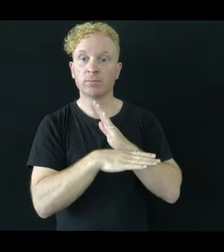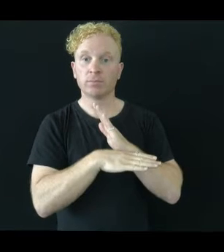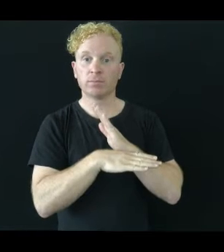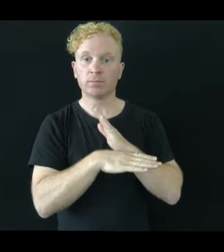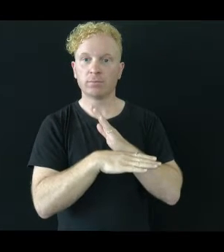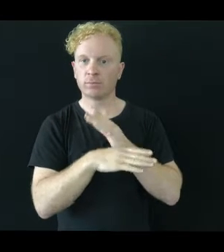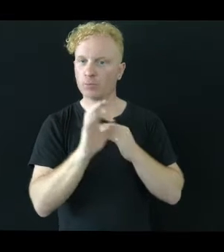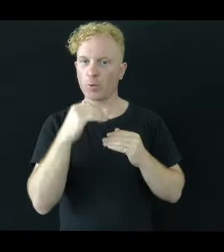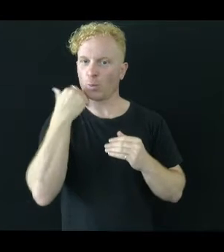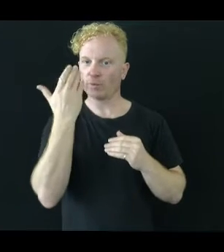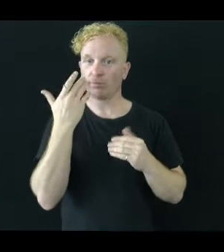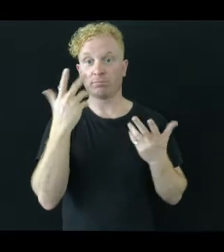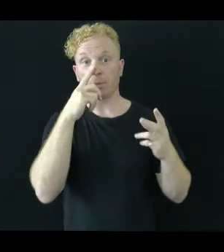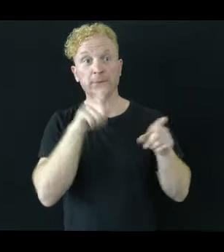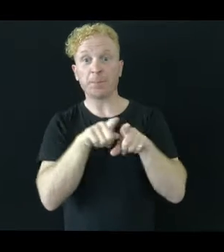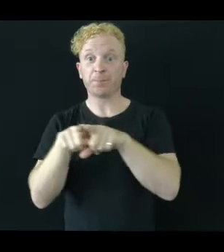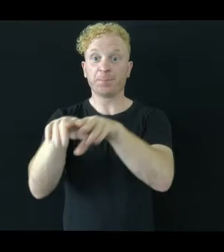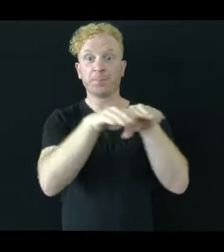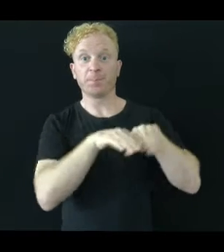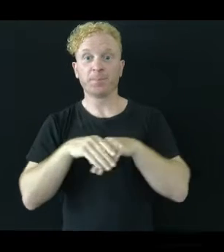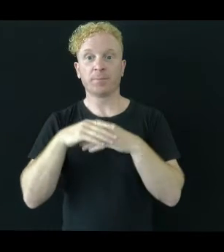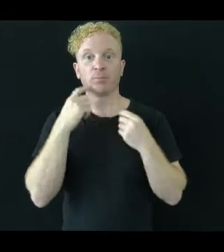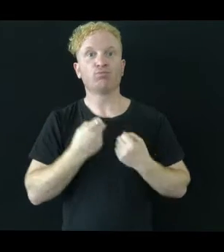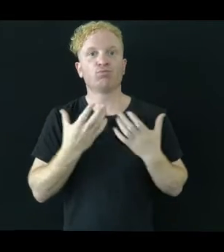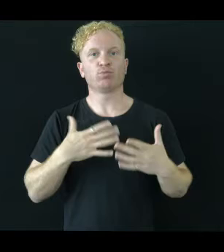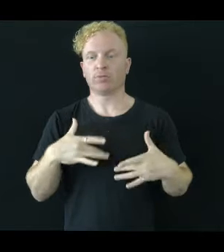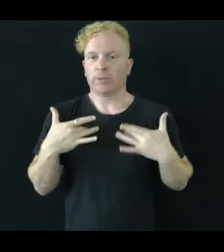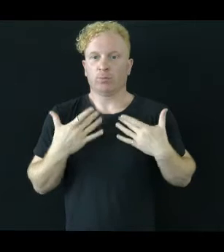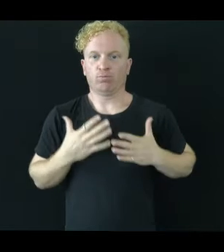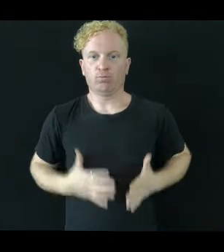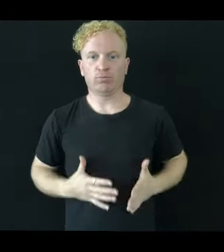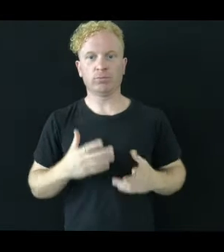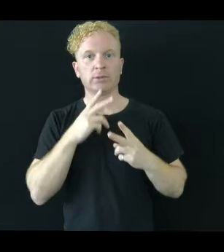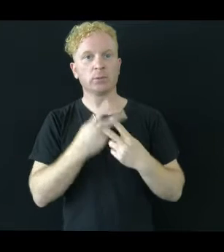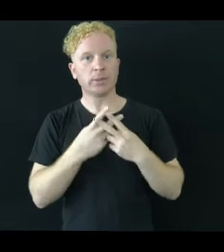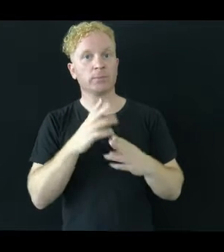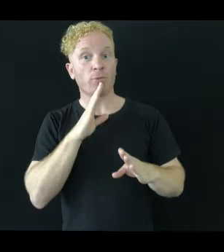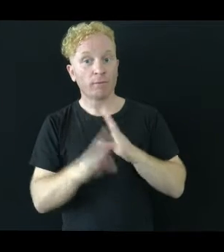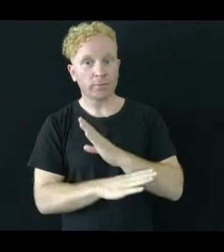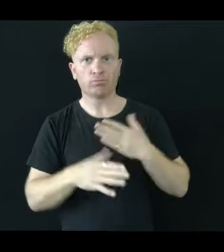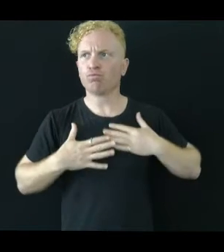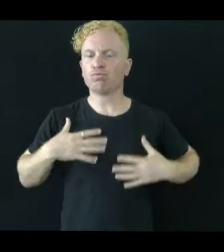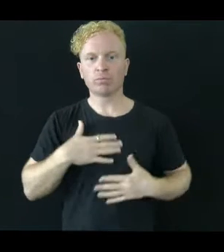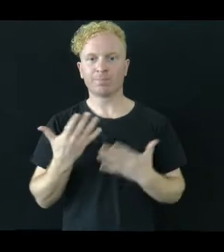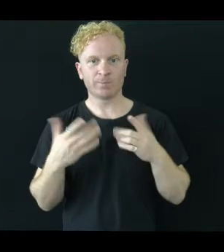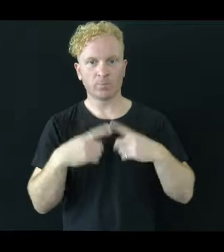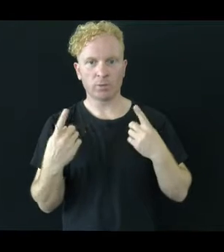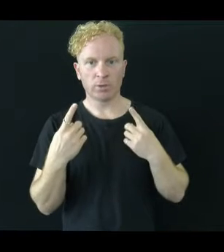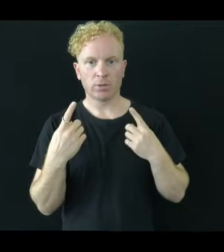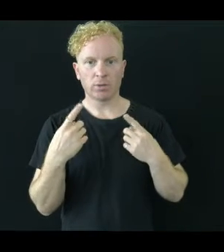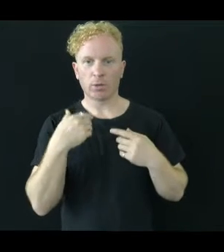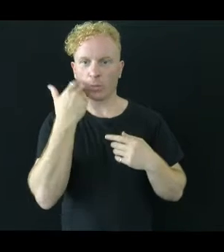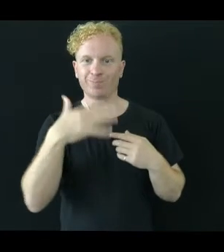guess it's not always thought of in terms of people being able to express their sexuality privately. Yeah. It's